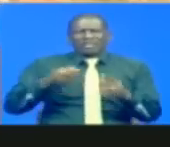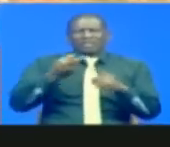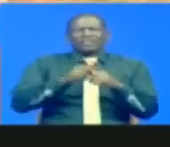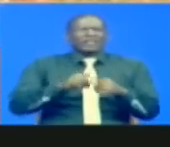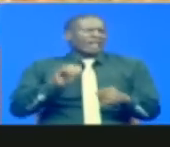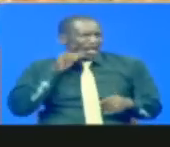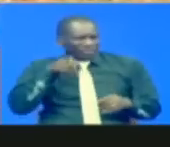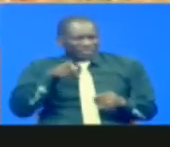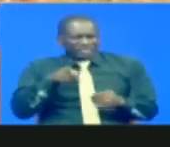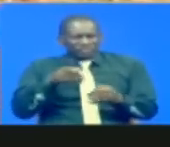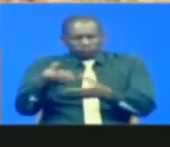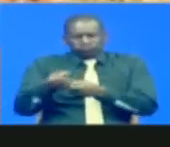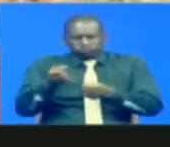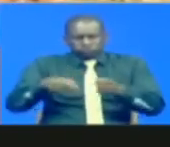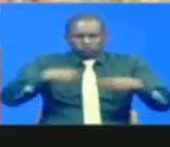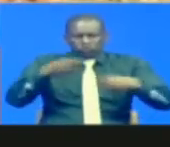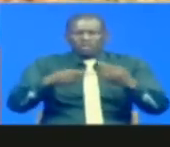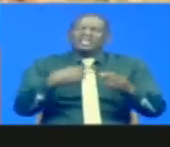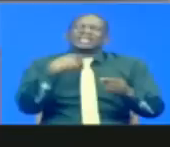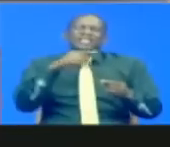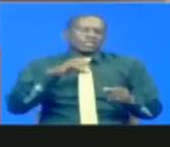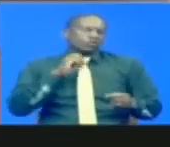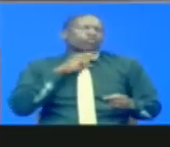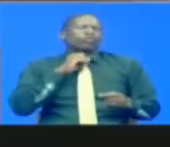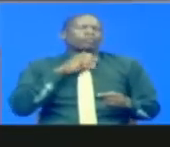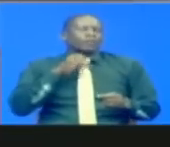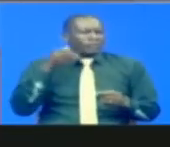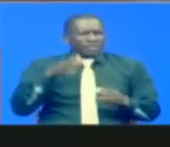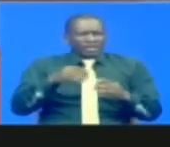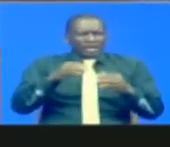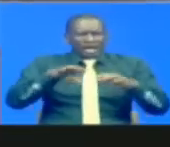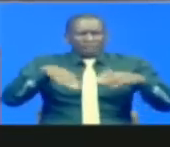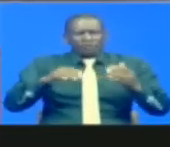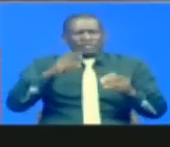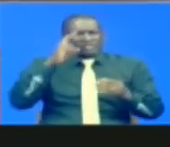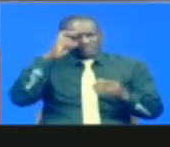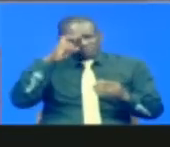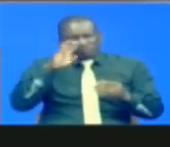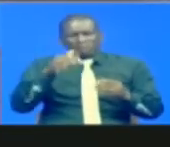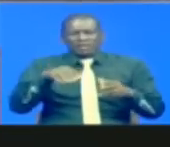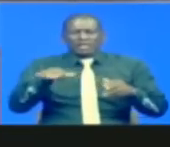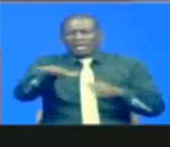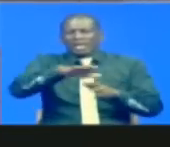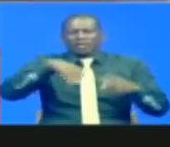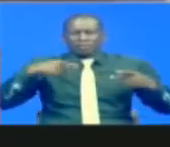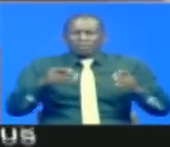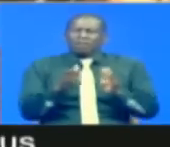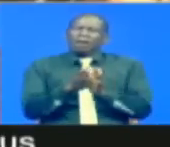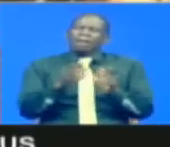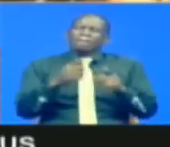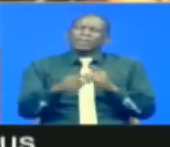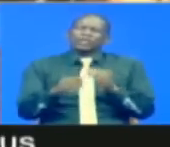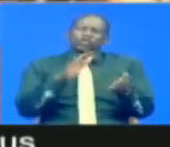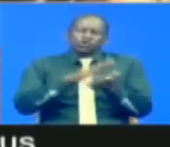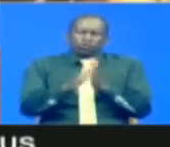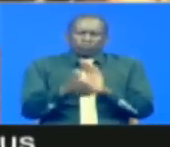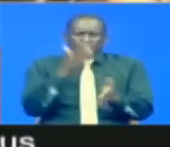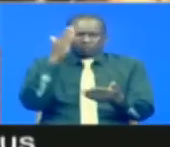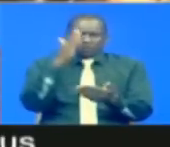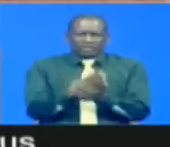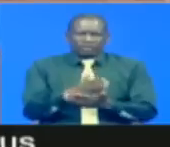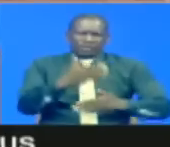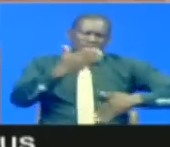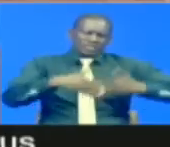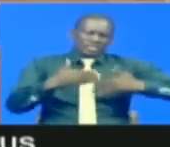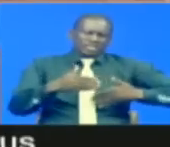He says complaints had been made about the suspect in the past by villagers, but they say no one believed that the neighbor would